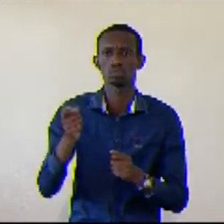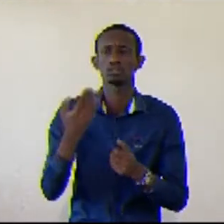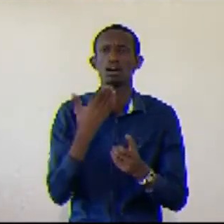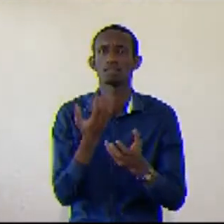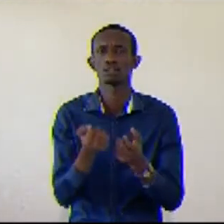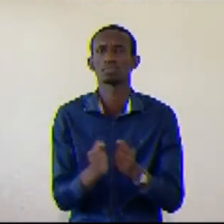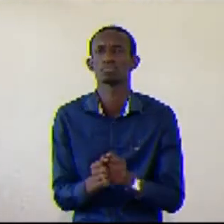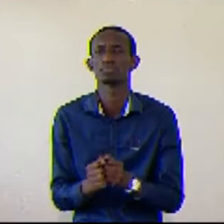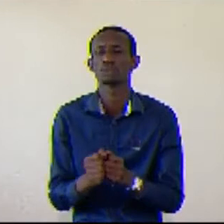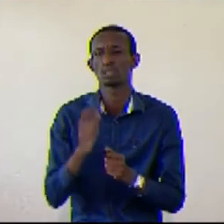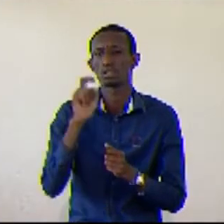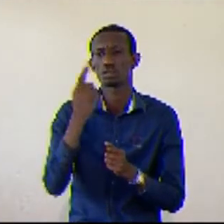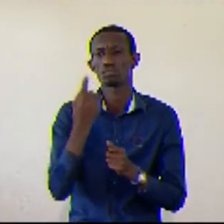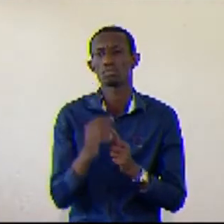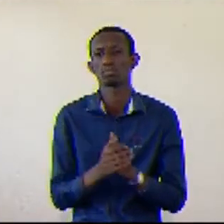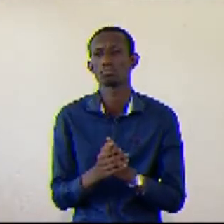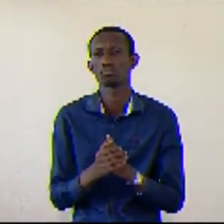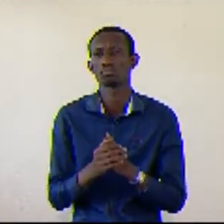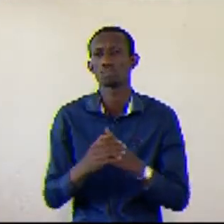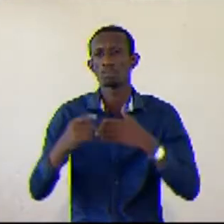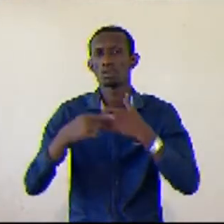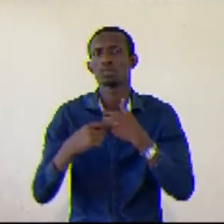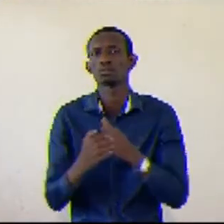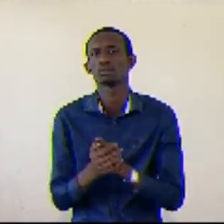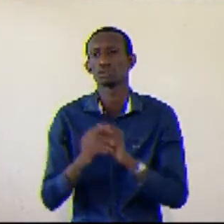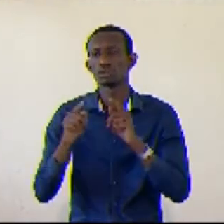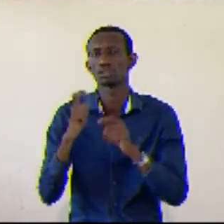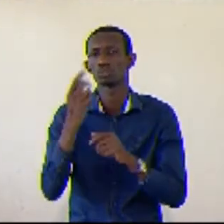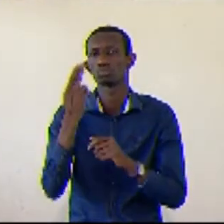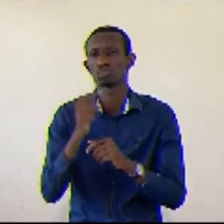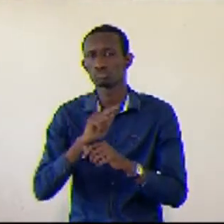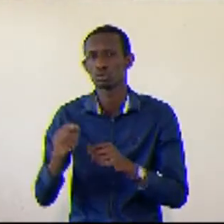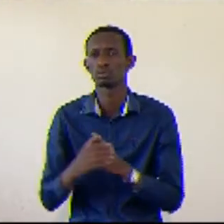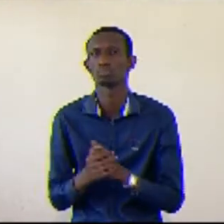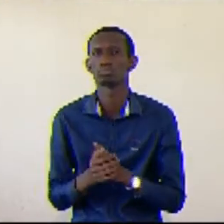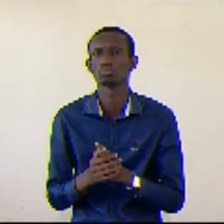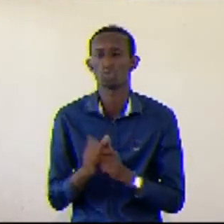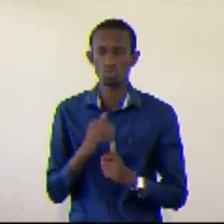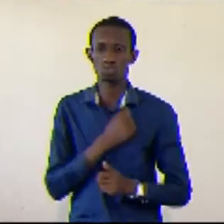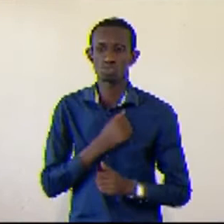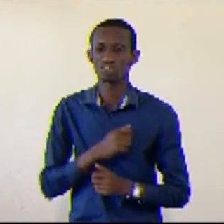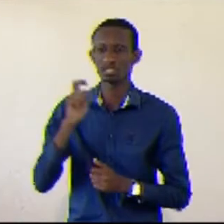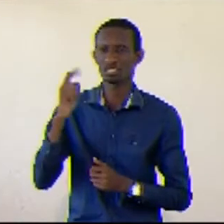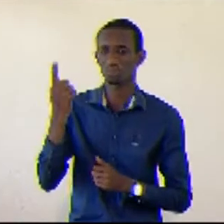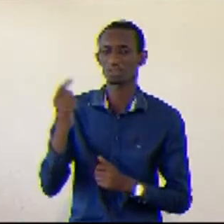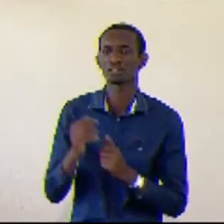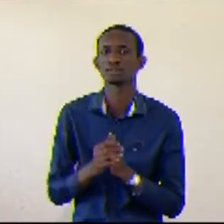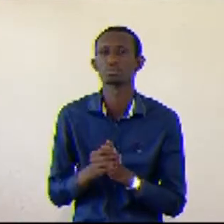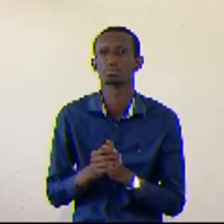minus f of x2 divided by f derivative of x, this is x1, I'm sorry, of